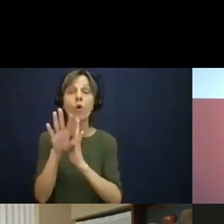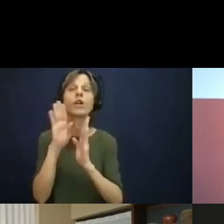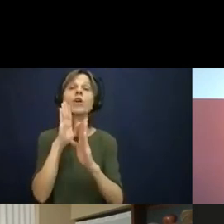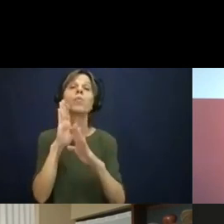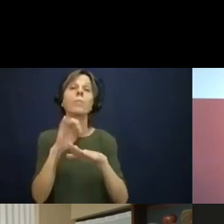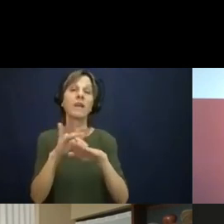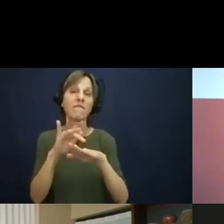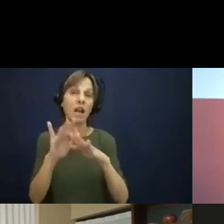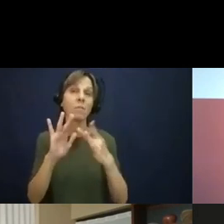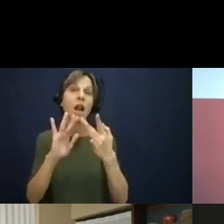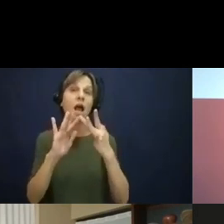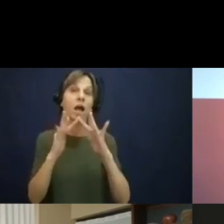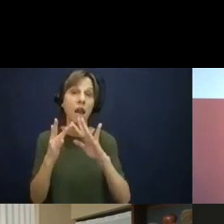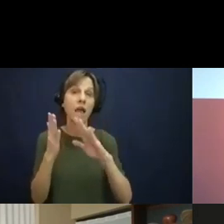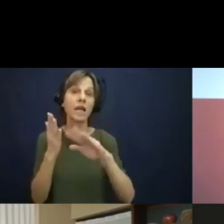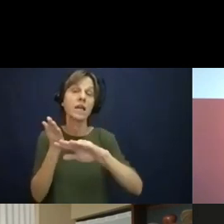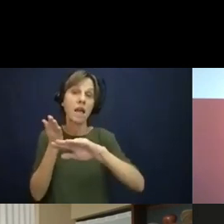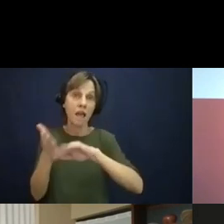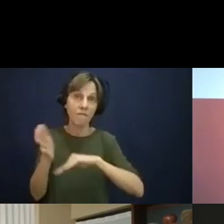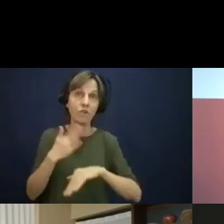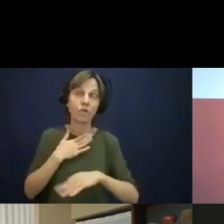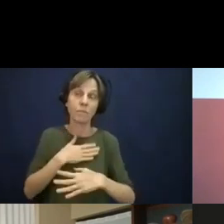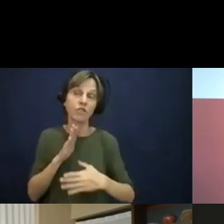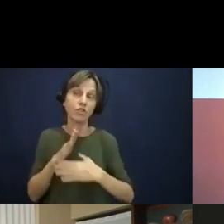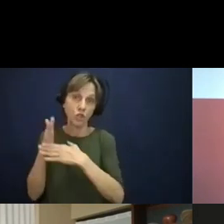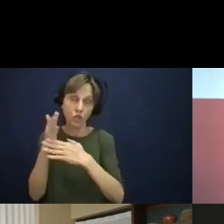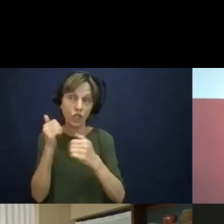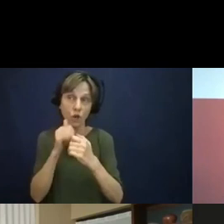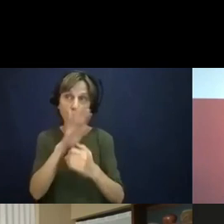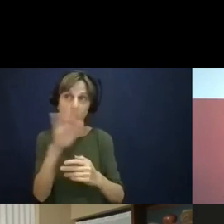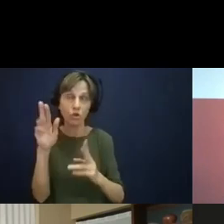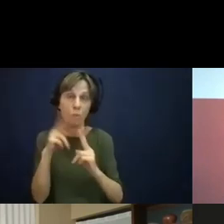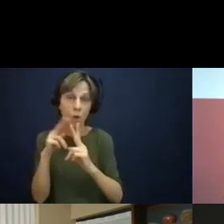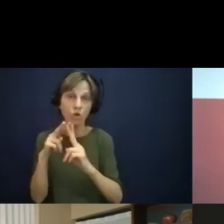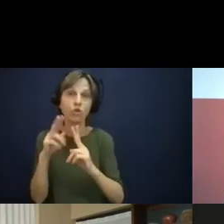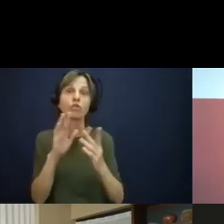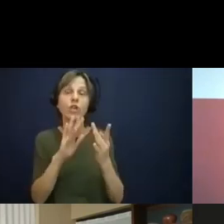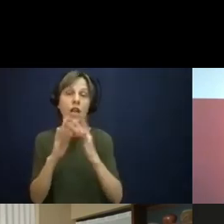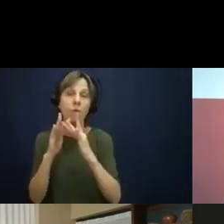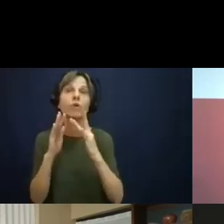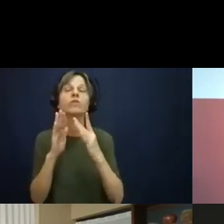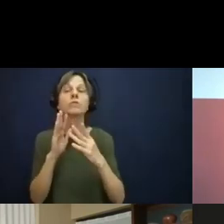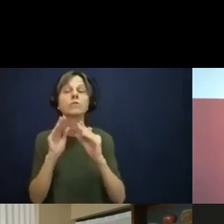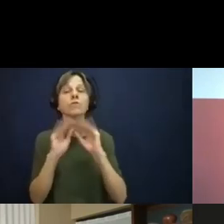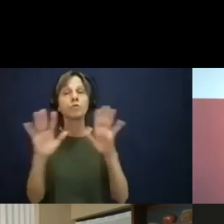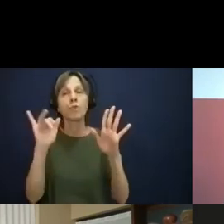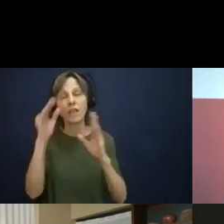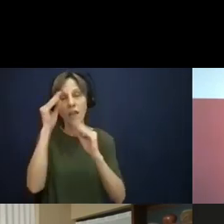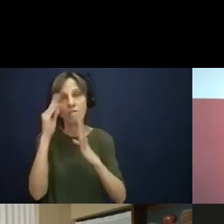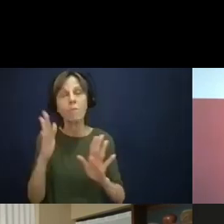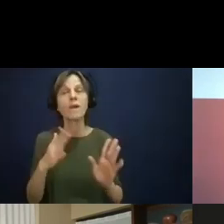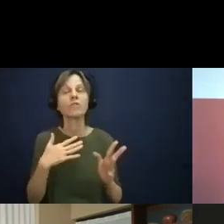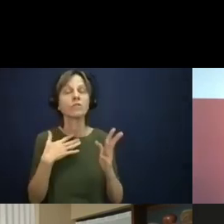is, please do share it with your partners and networks and spread this information widely. I want to say a very, very